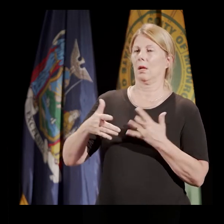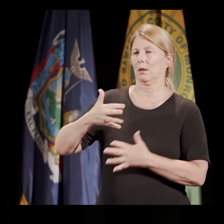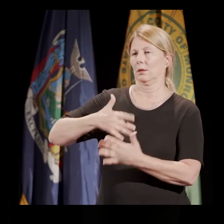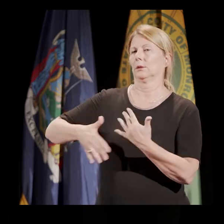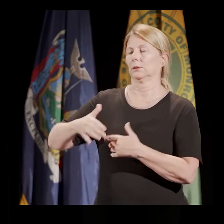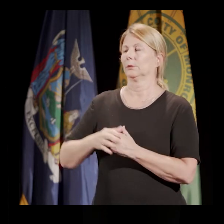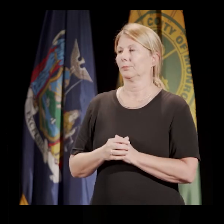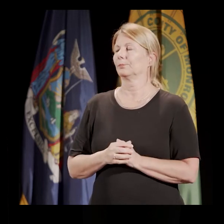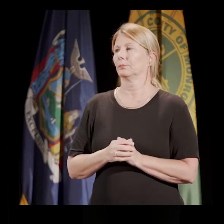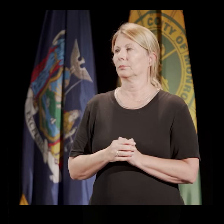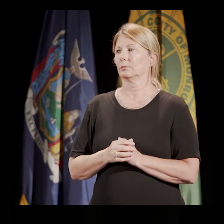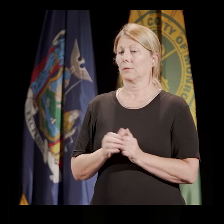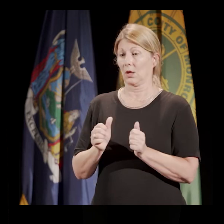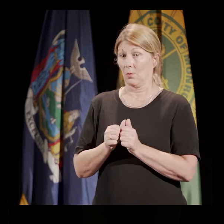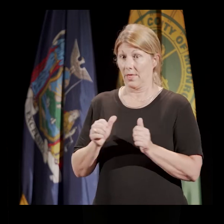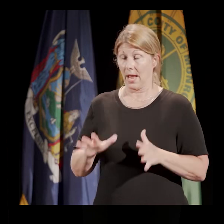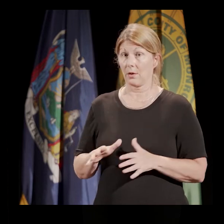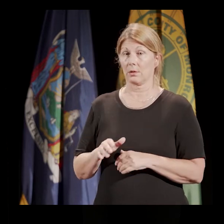own. Because without them,